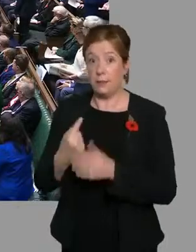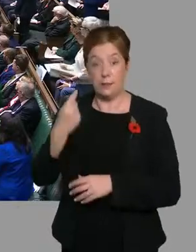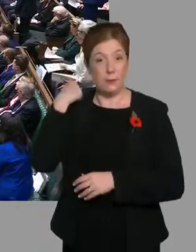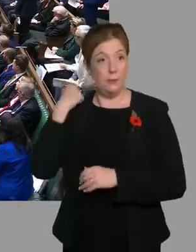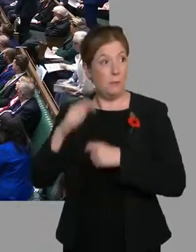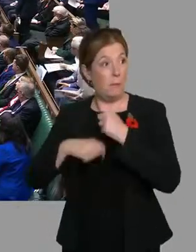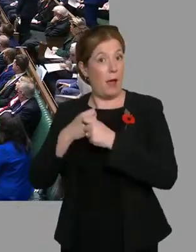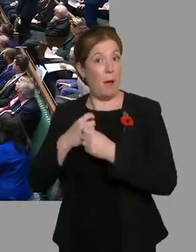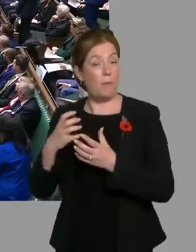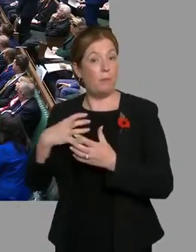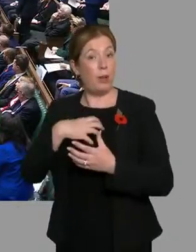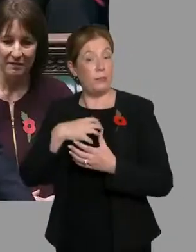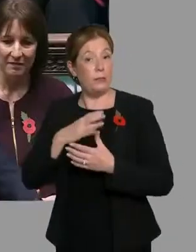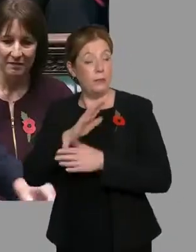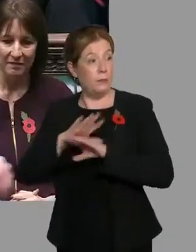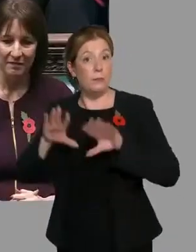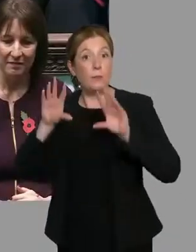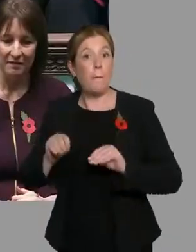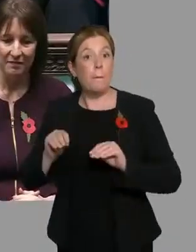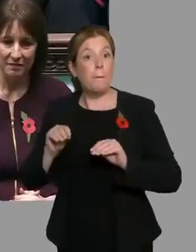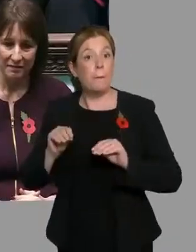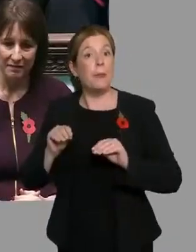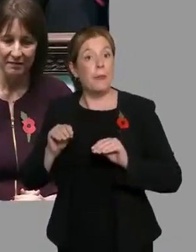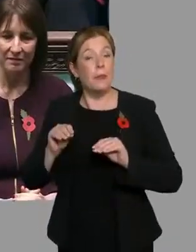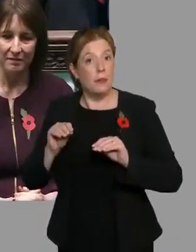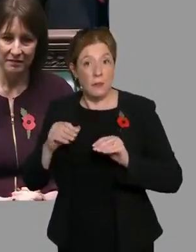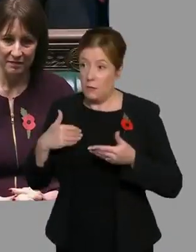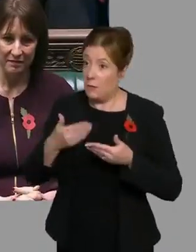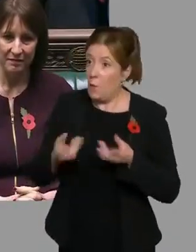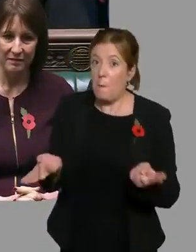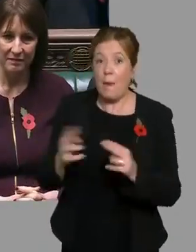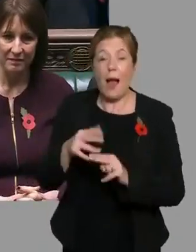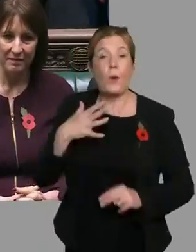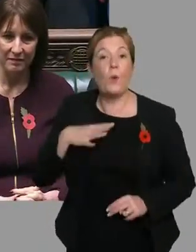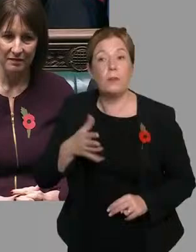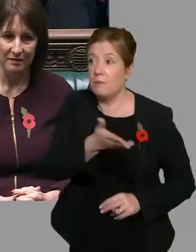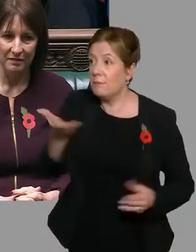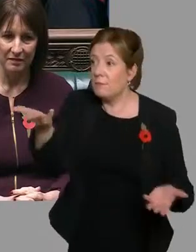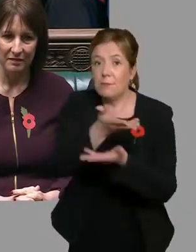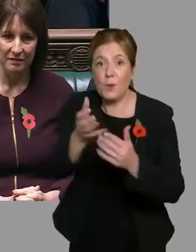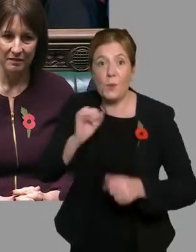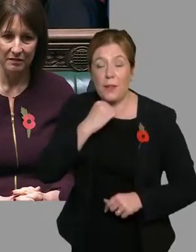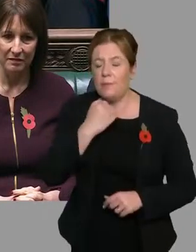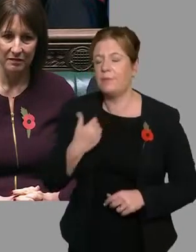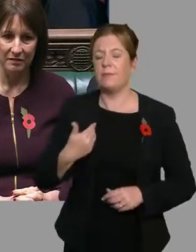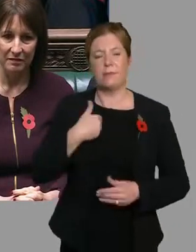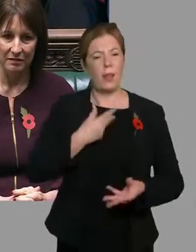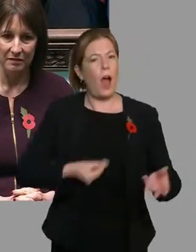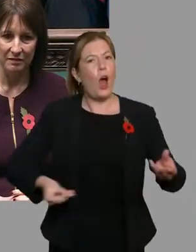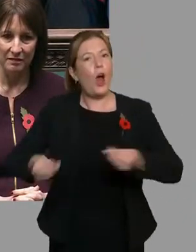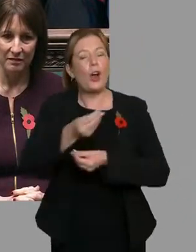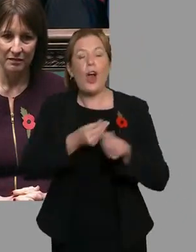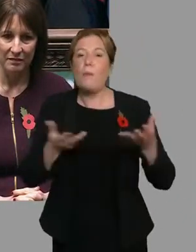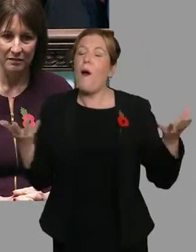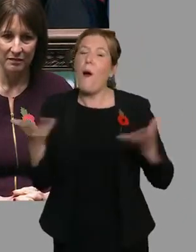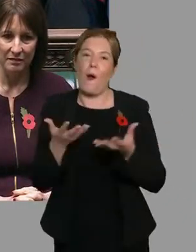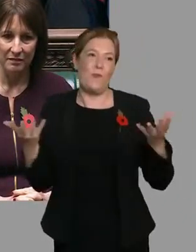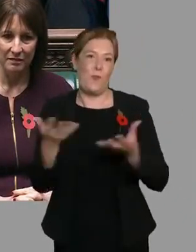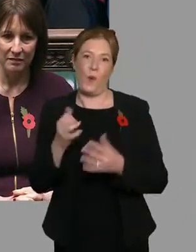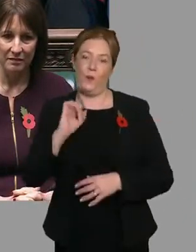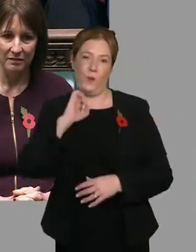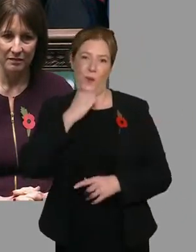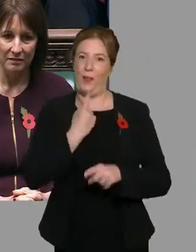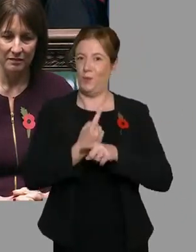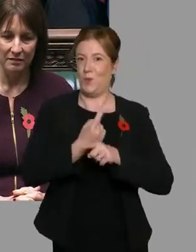Mr. Speaker, of course we will discuss issues of our economy with the President-elect, as